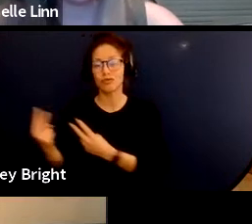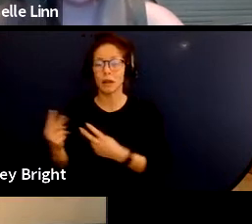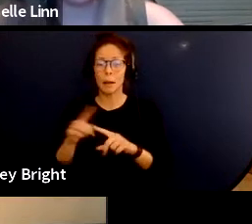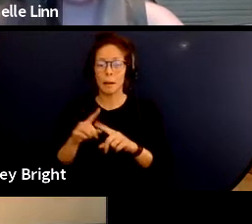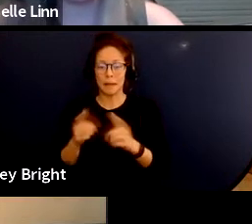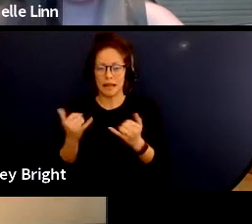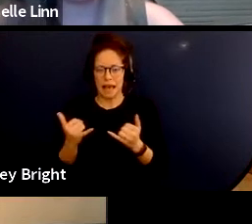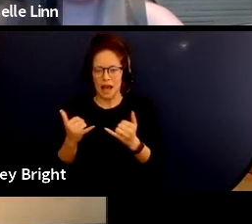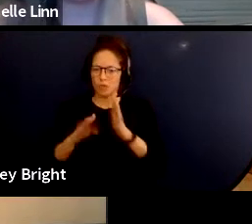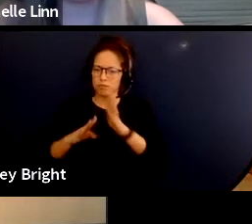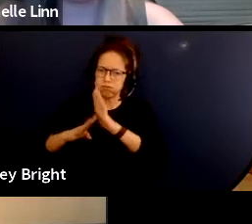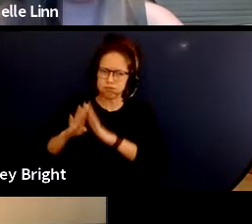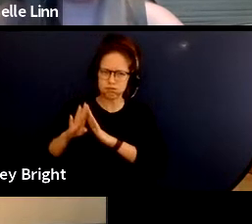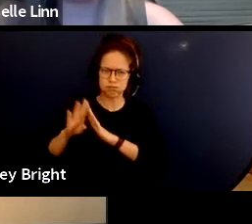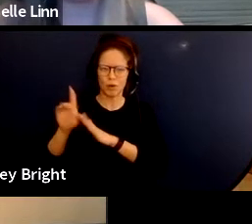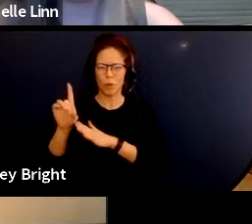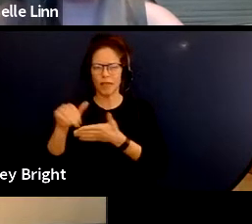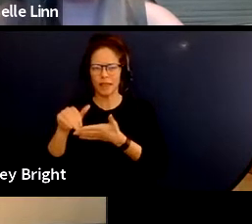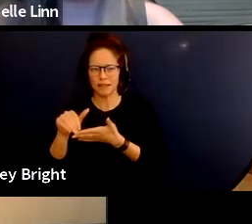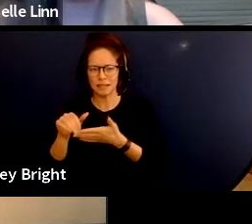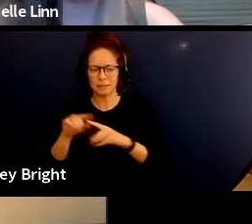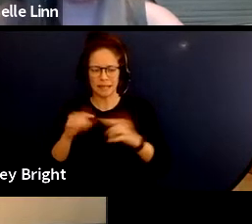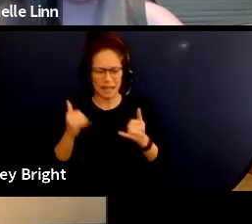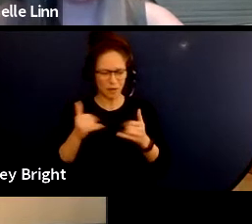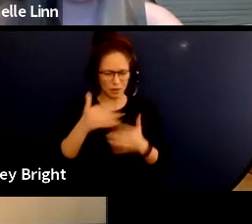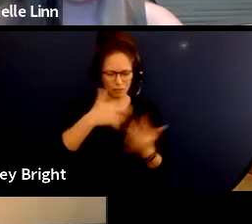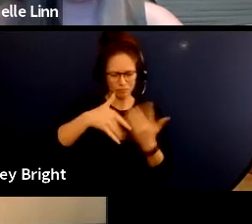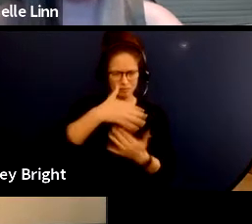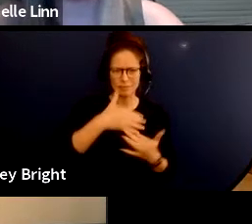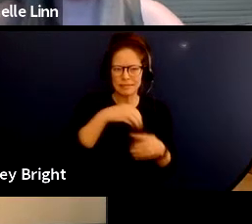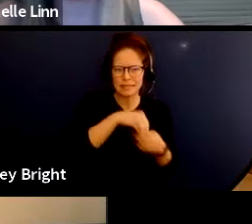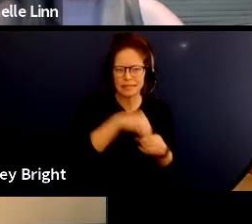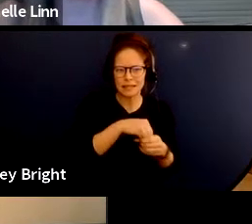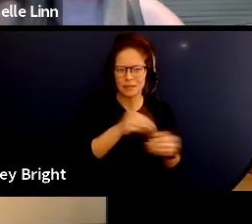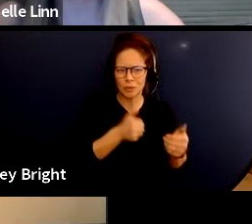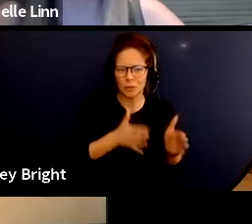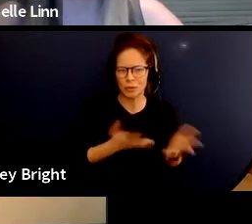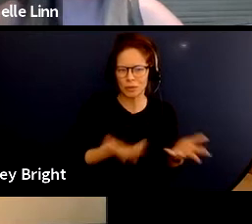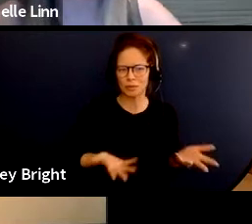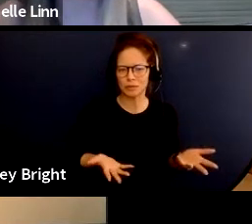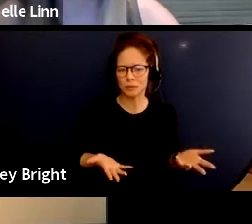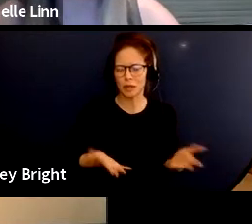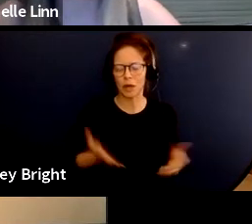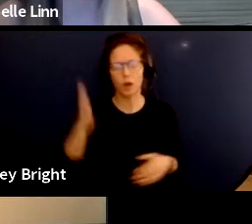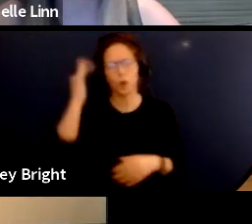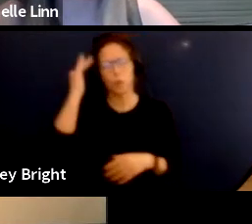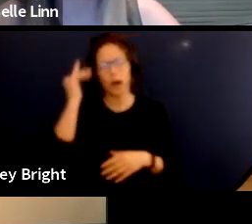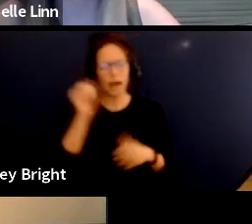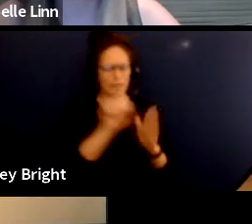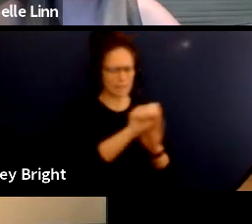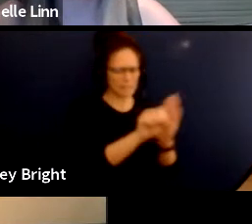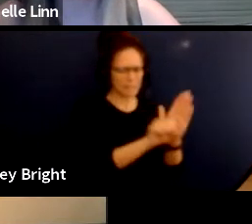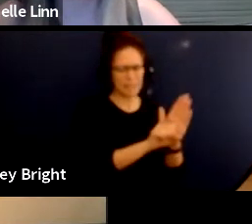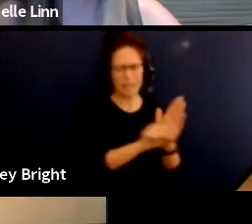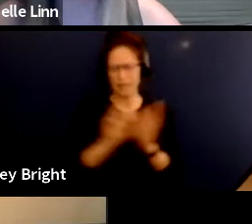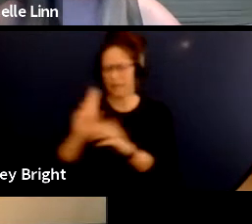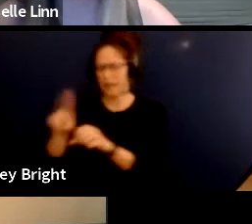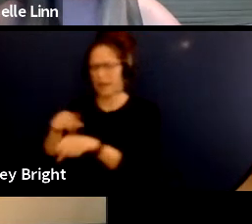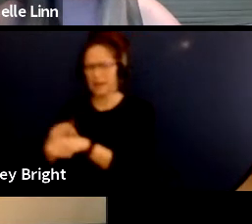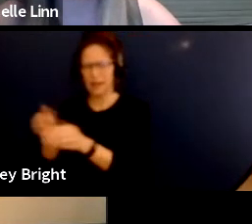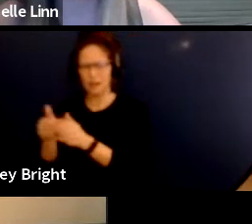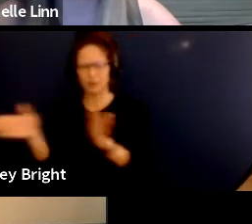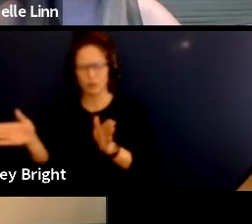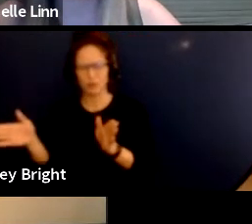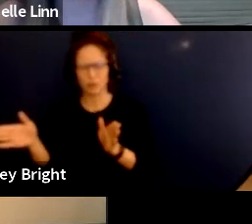meeting in person, but now they're eating of lunch in shared indoor spaces. why are state and national recommendations what they